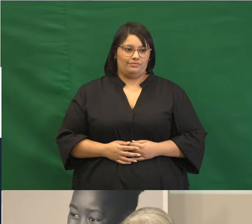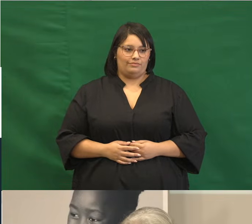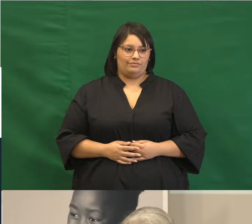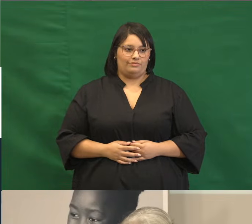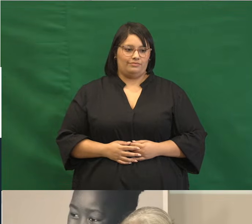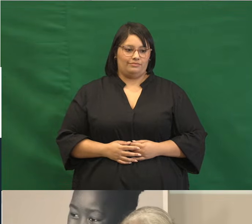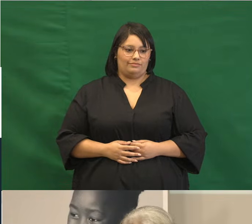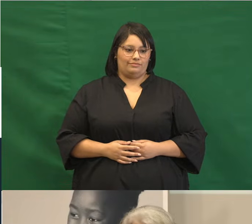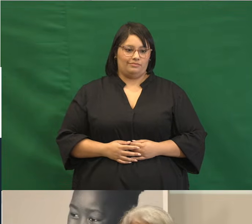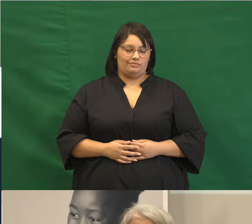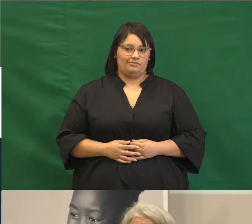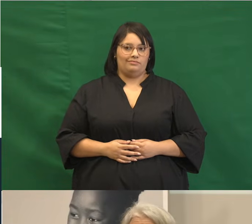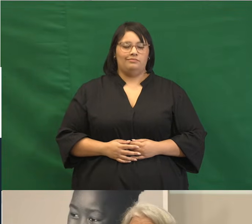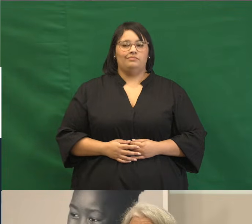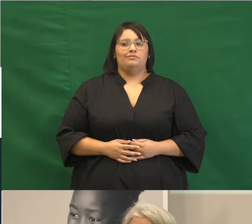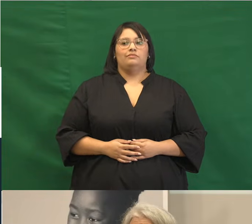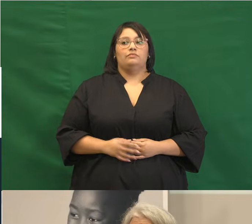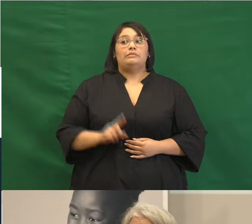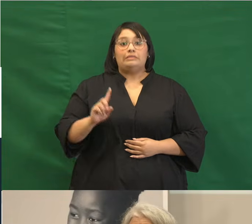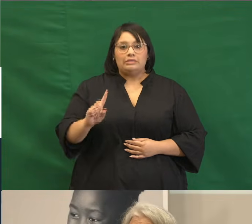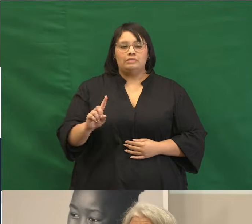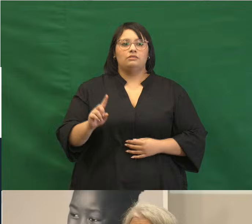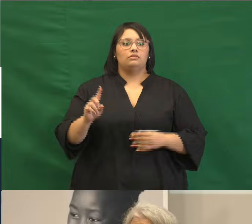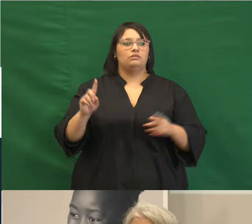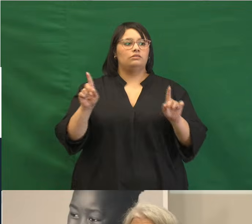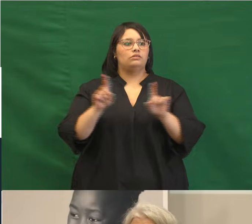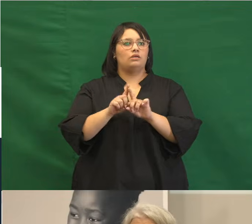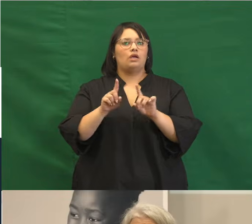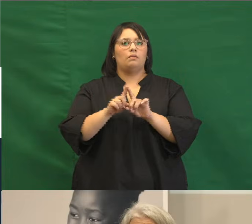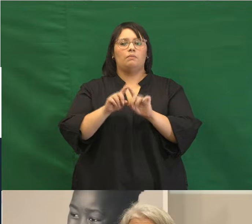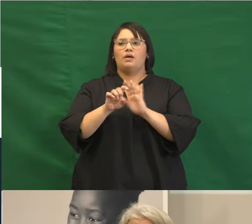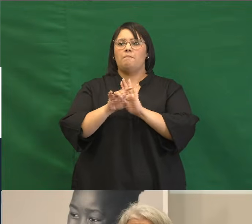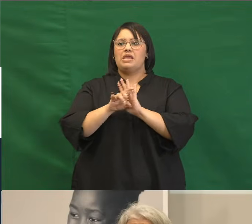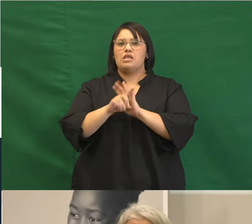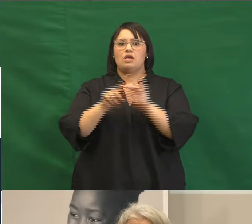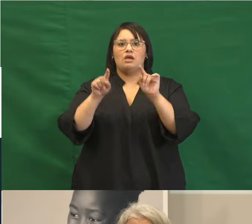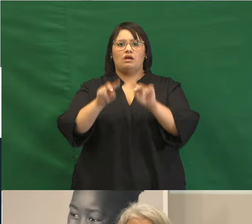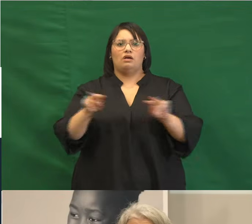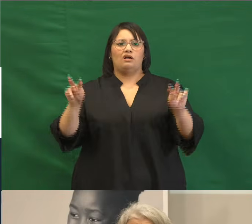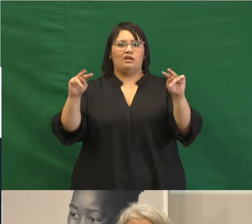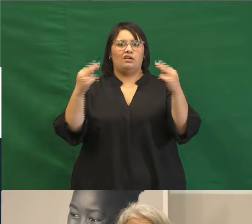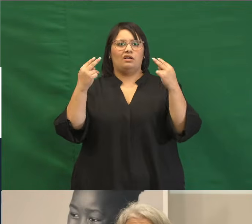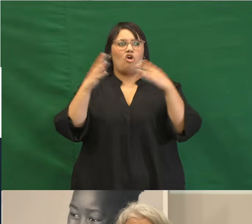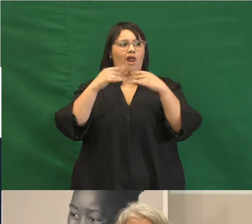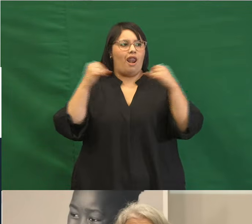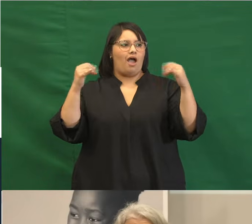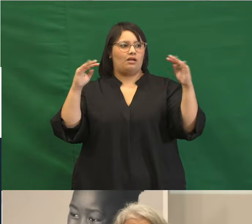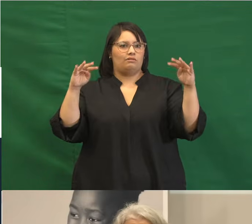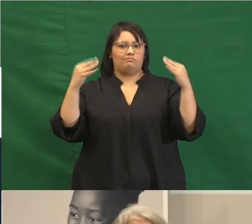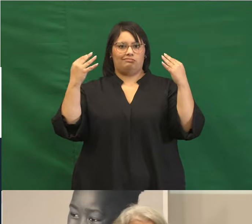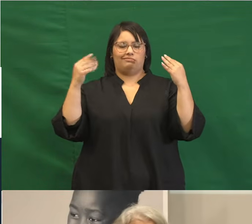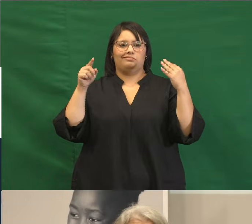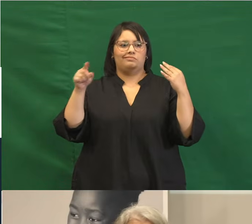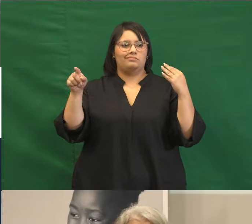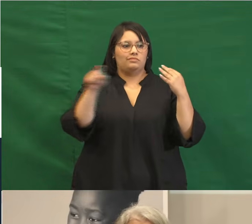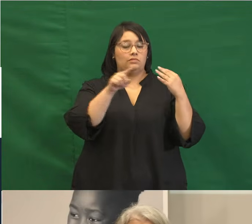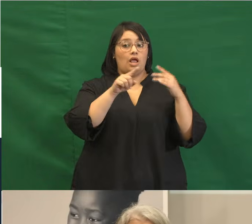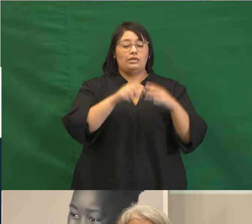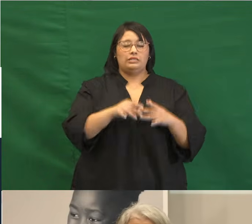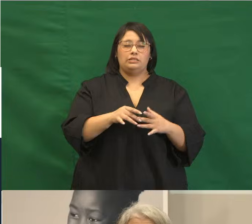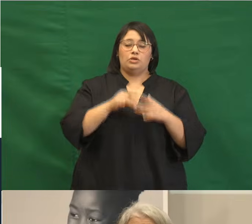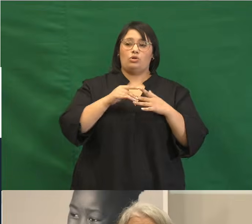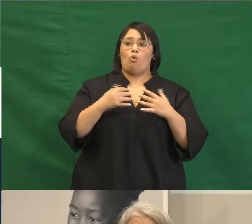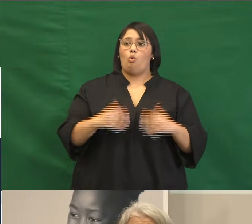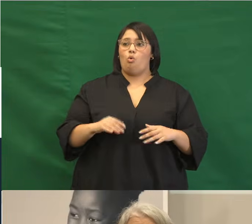And then the media who are mainly online, but also some very important